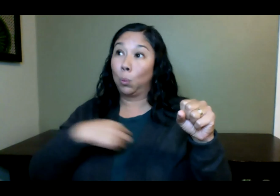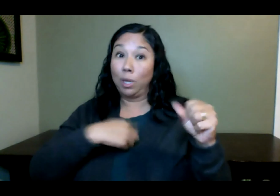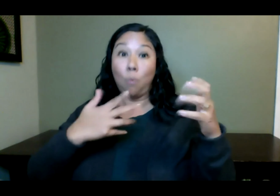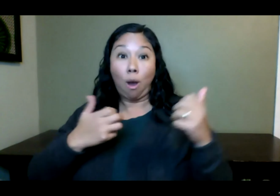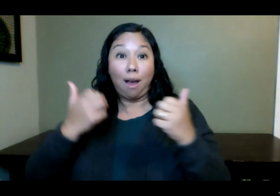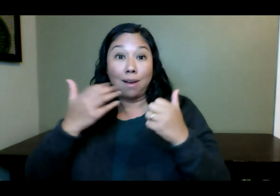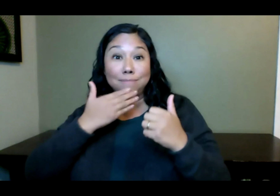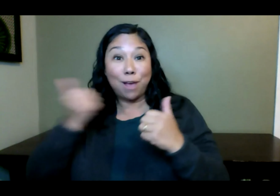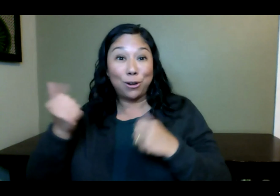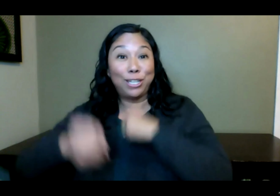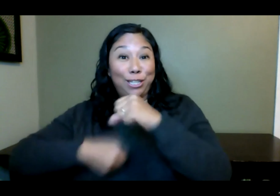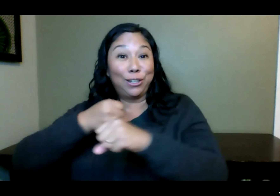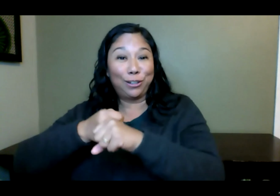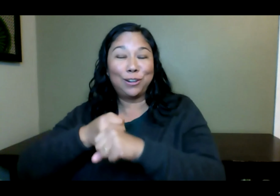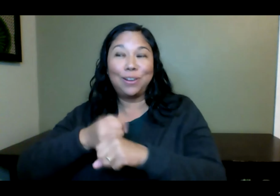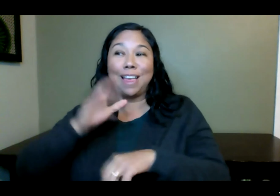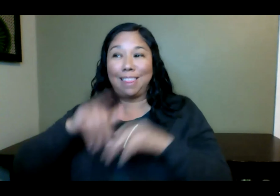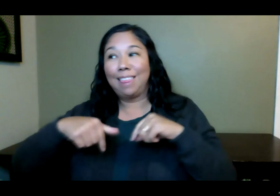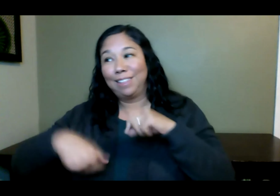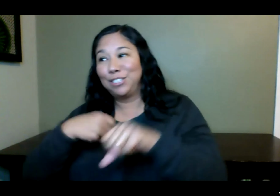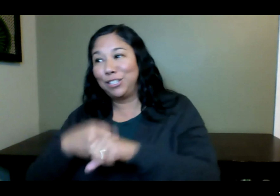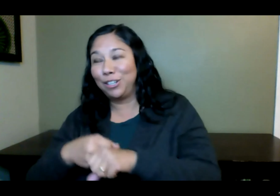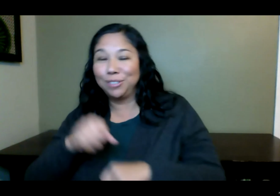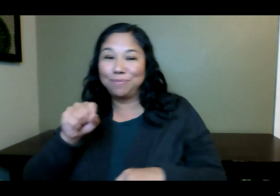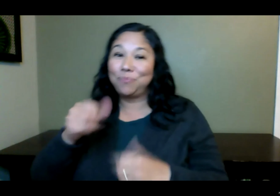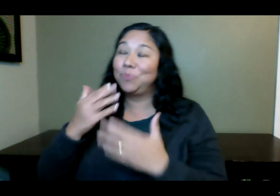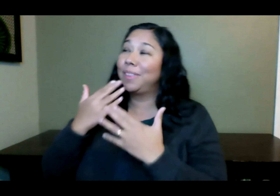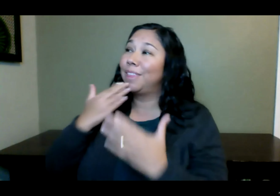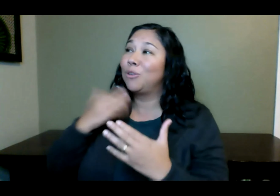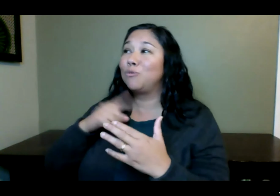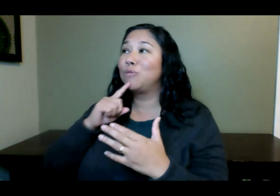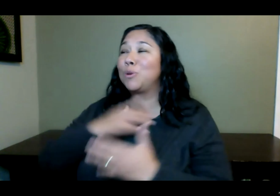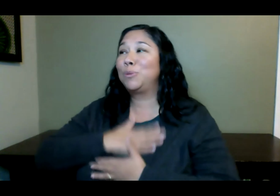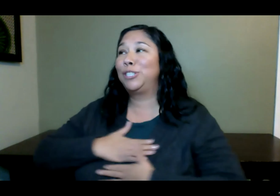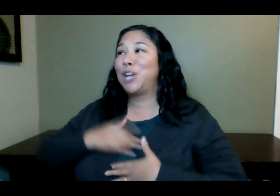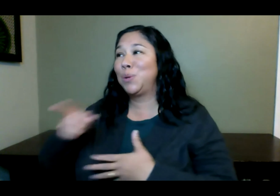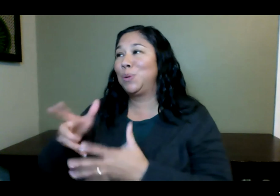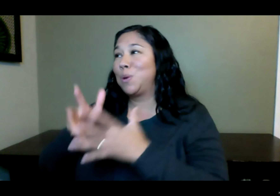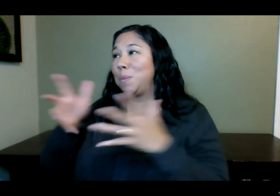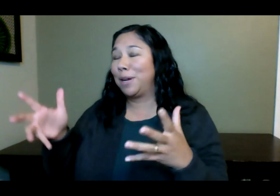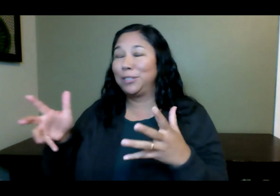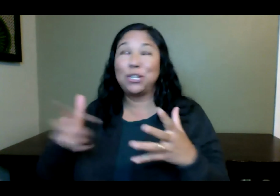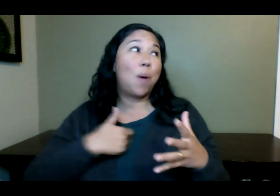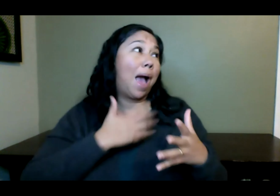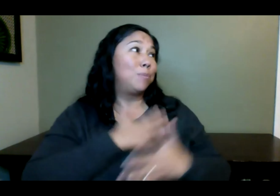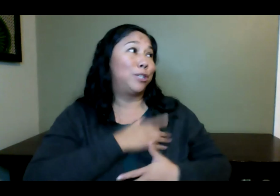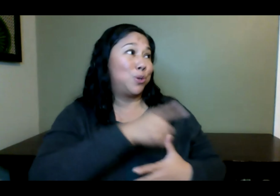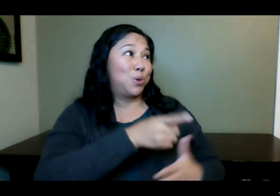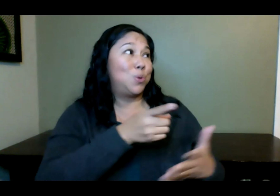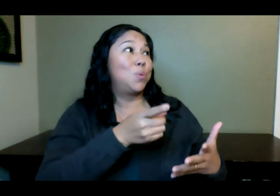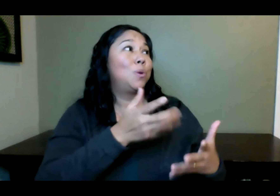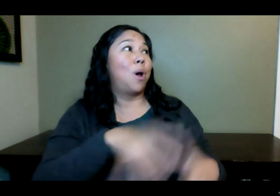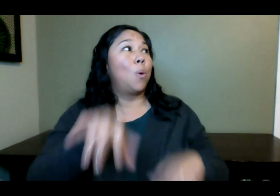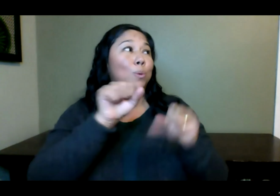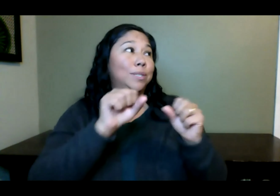year was. Right. Thank you. I Thank you. really appreciate you so much. Oh, appreciate you having this forum.